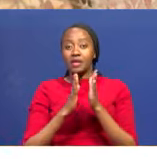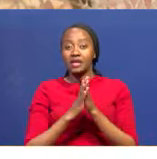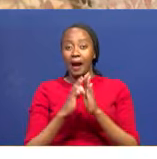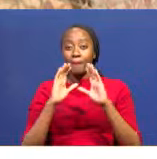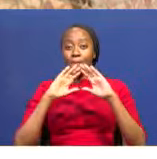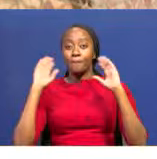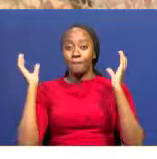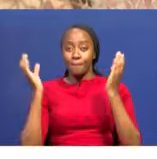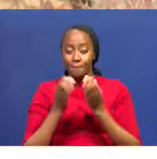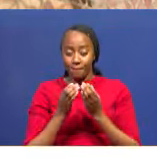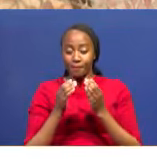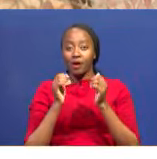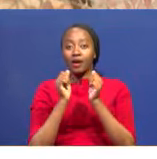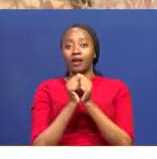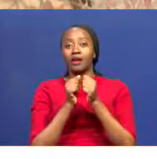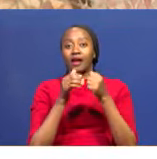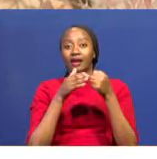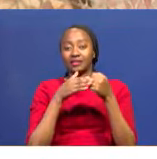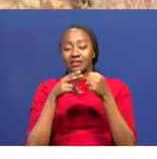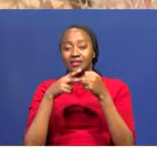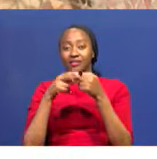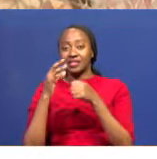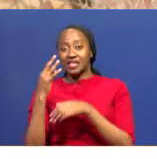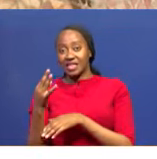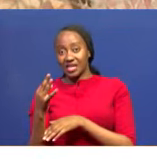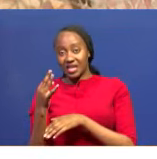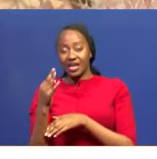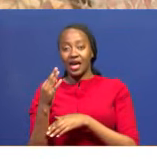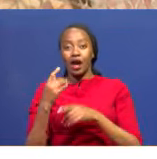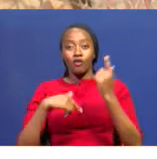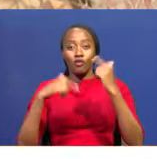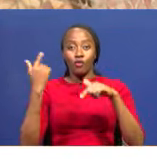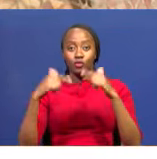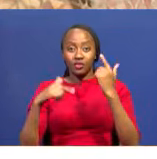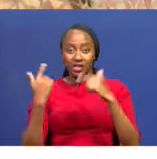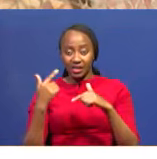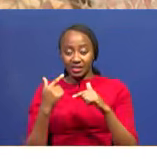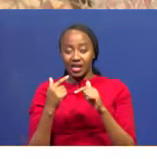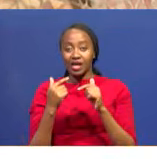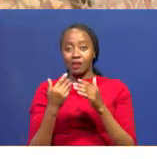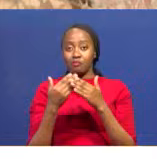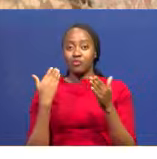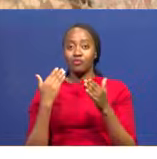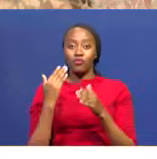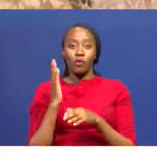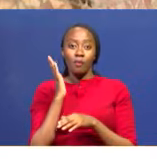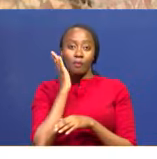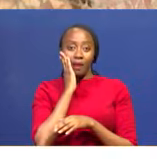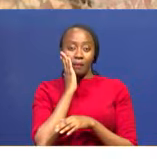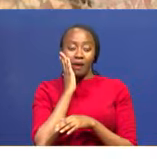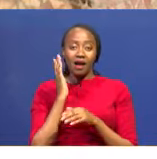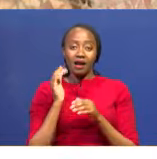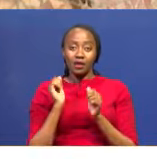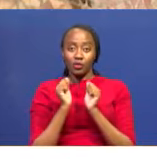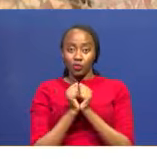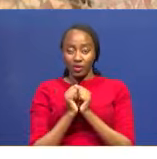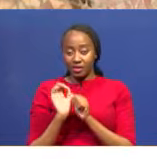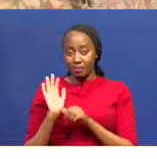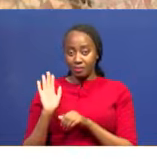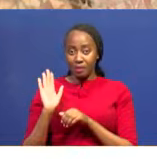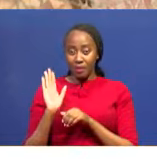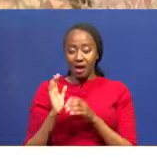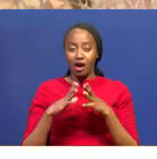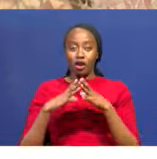the 1973 international contest that saw him and my mother tour the whole of Europe and